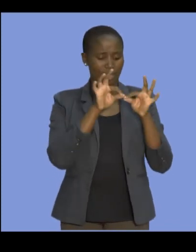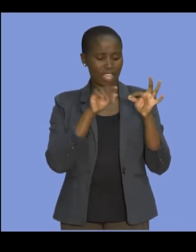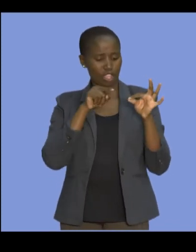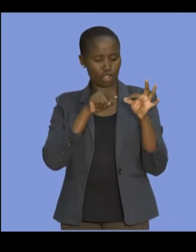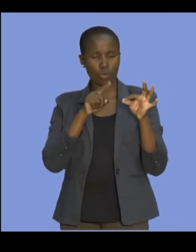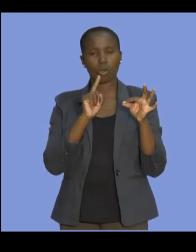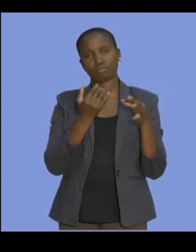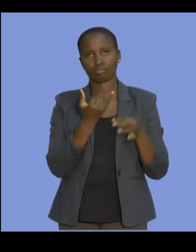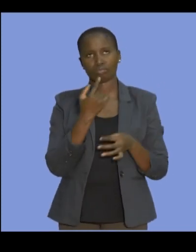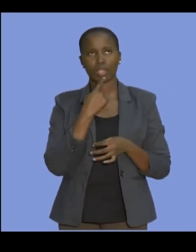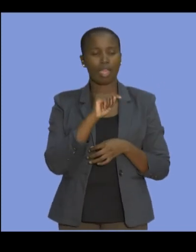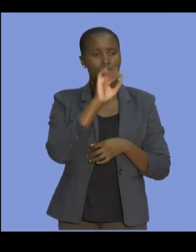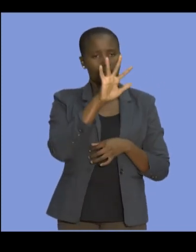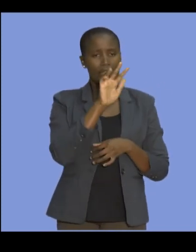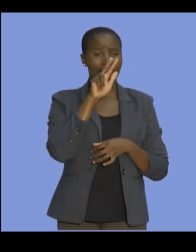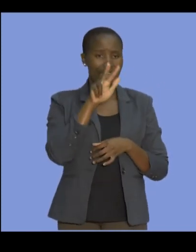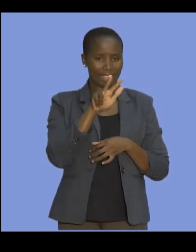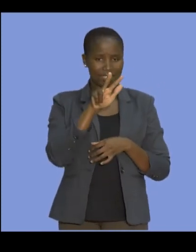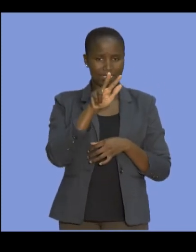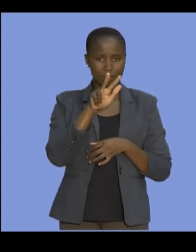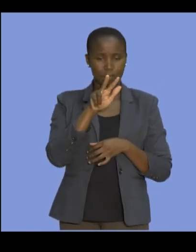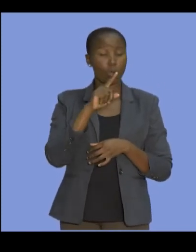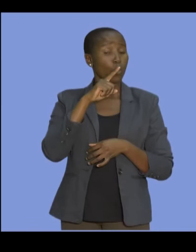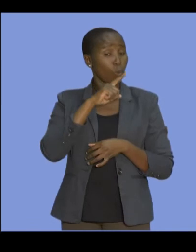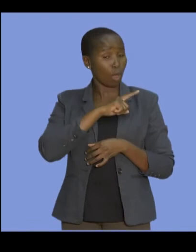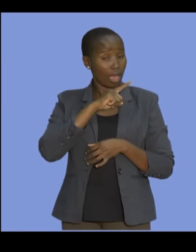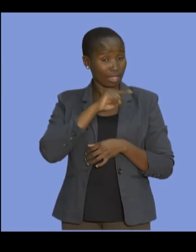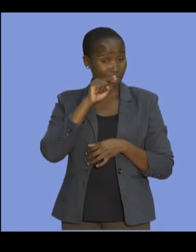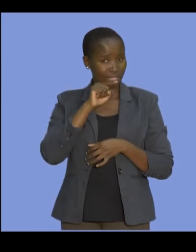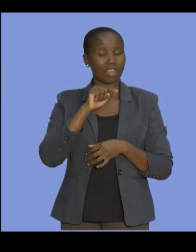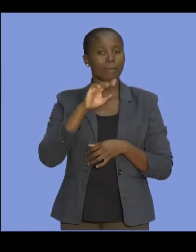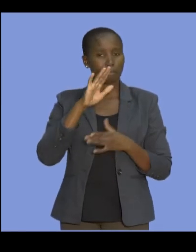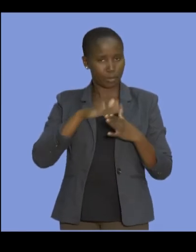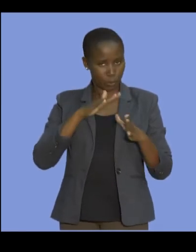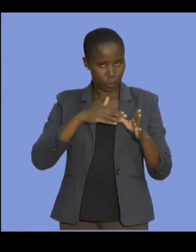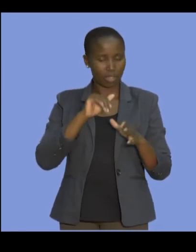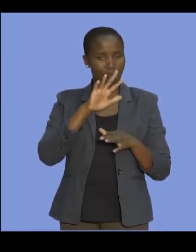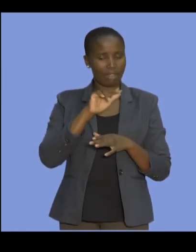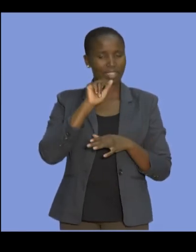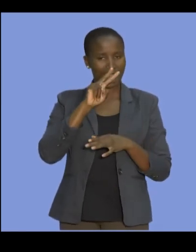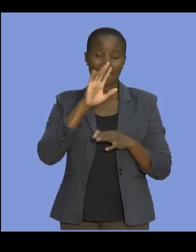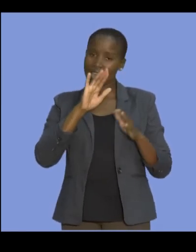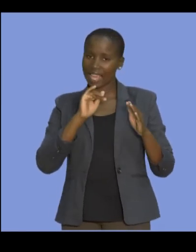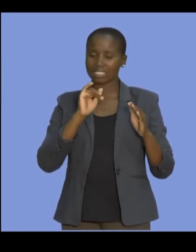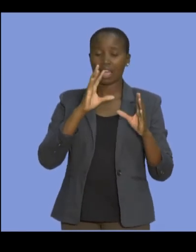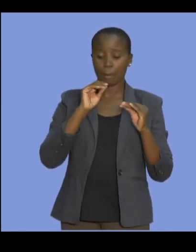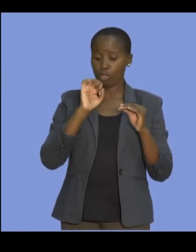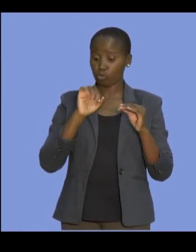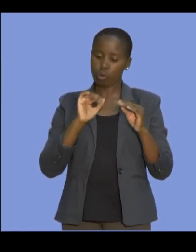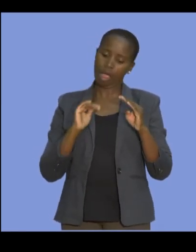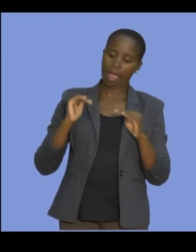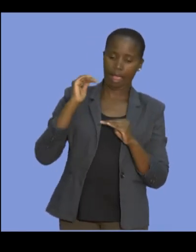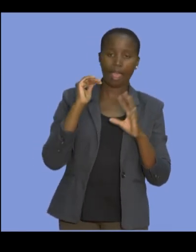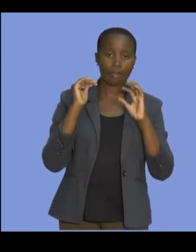58 because 58 is larger than 32, which is an outlier. This is how we